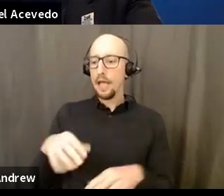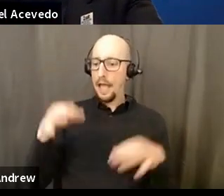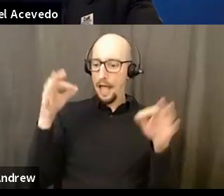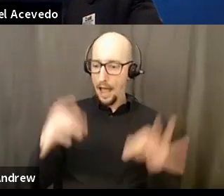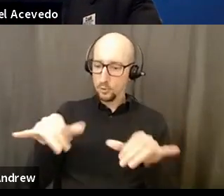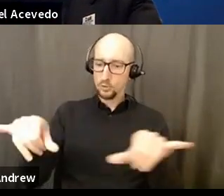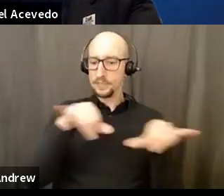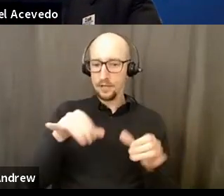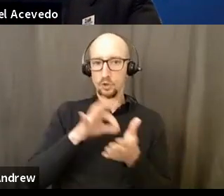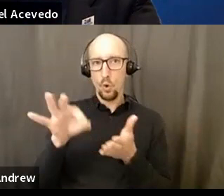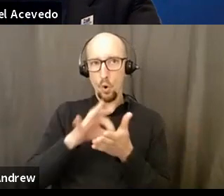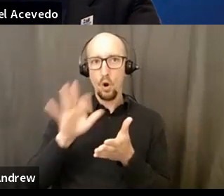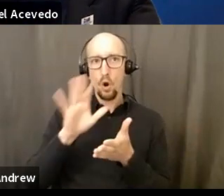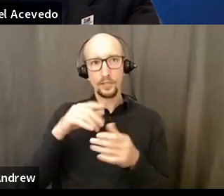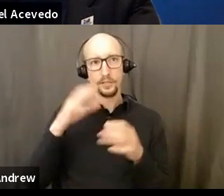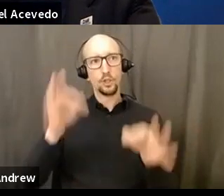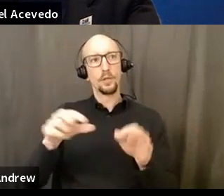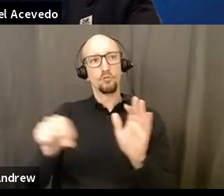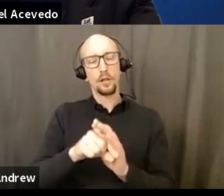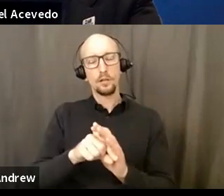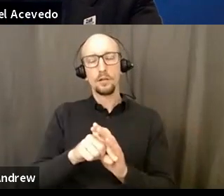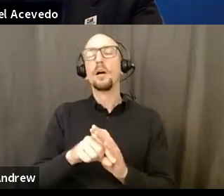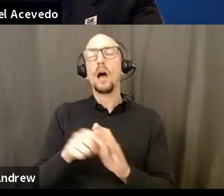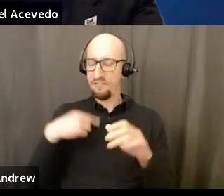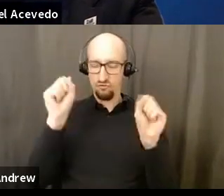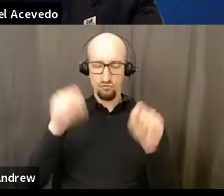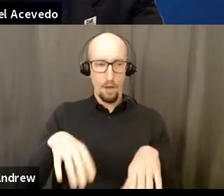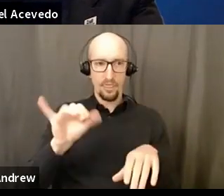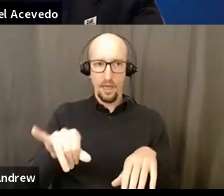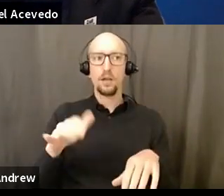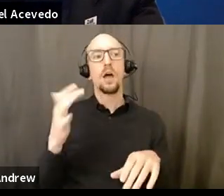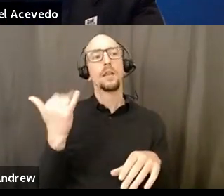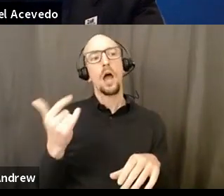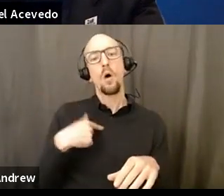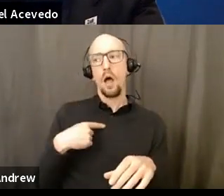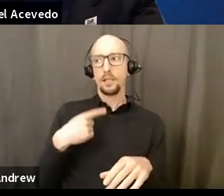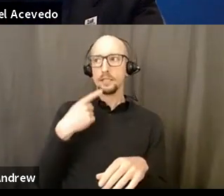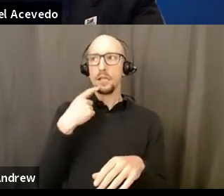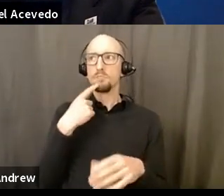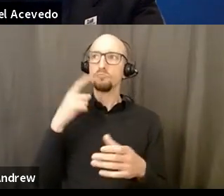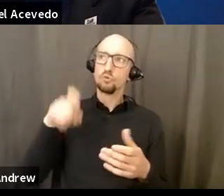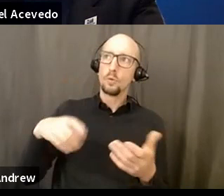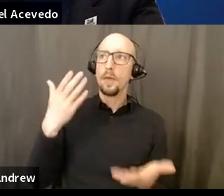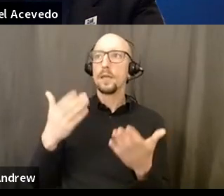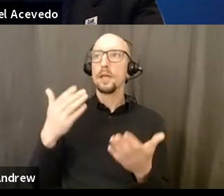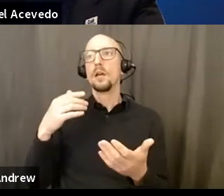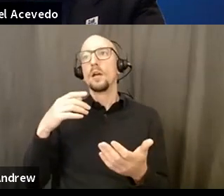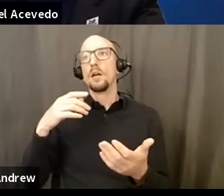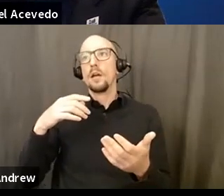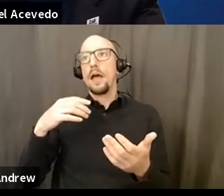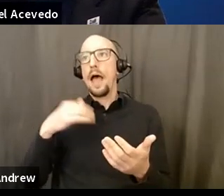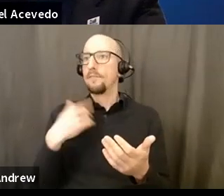from that to defining a threshold that suggests that the student is at B or